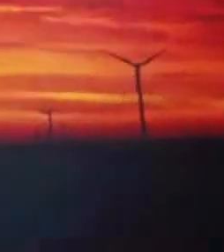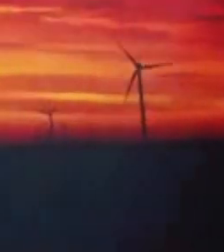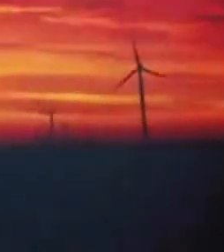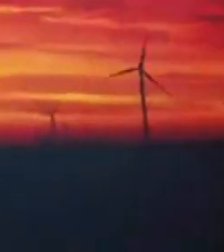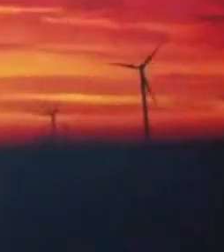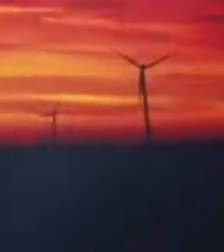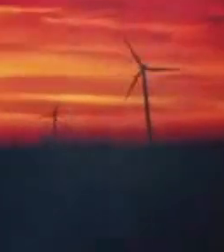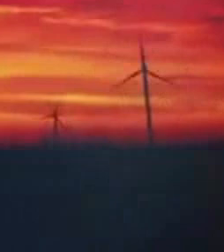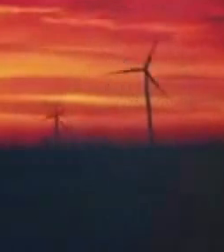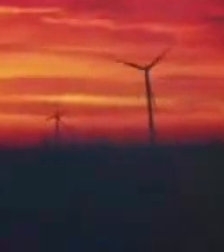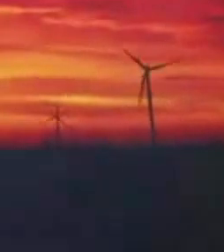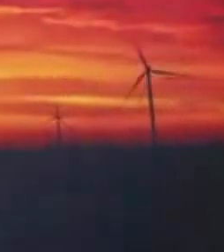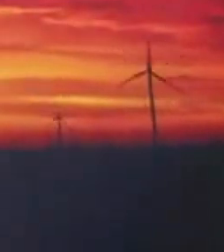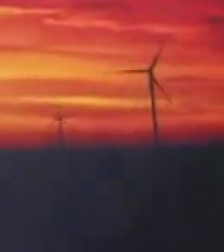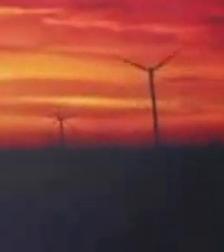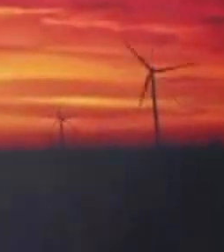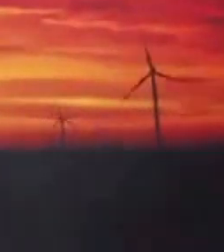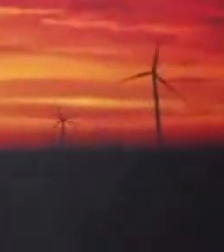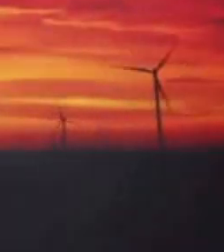visitors to sing with us tonight.